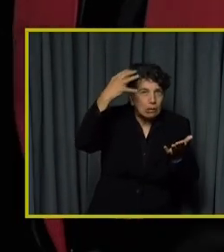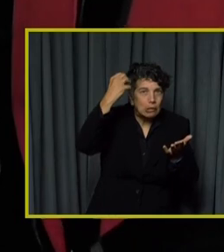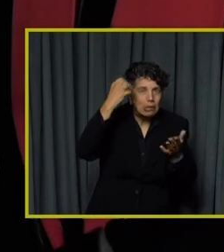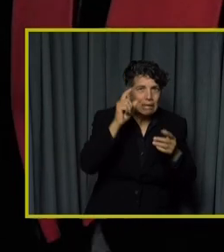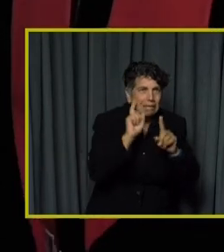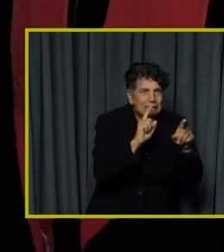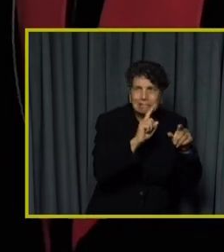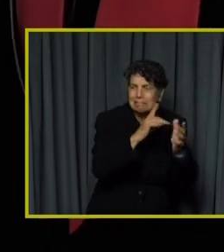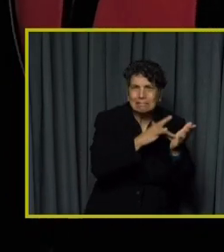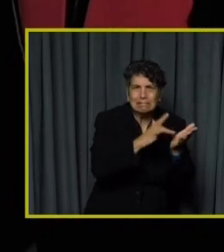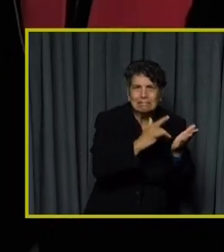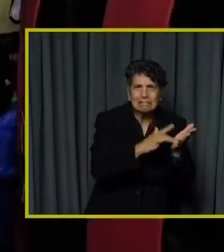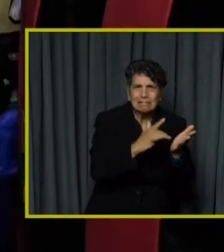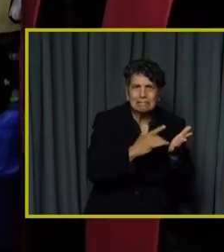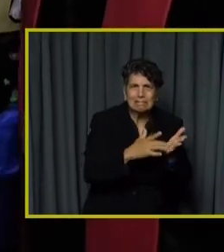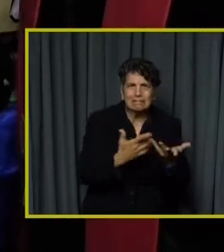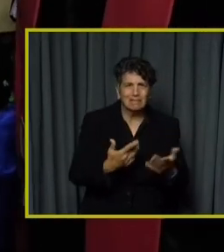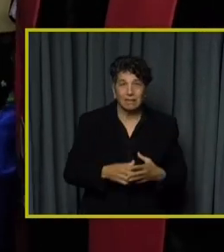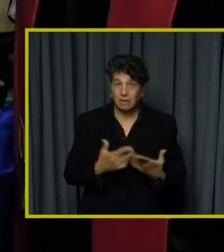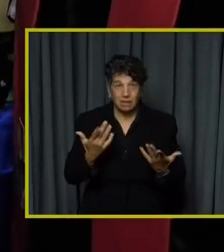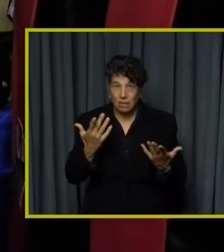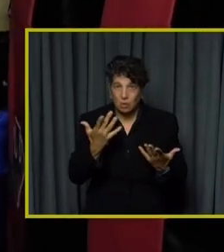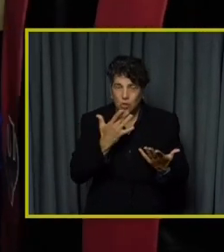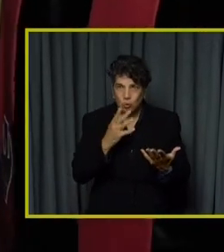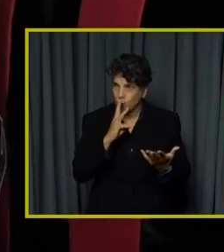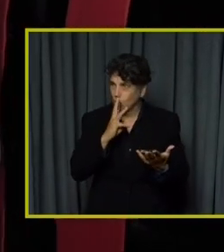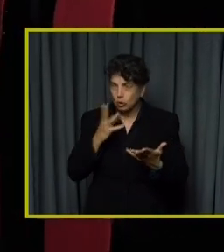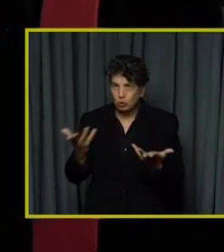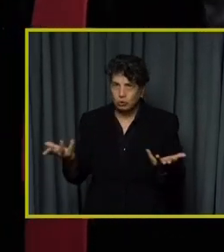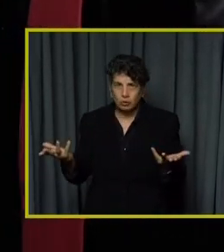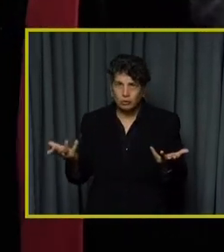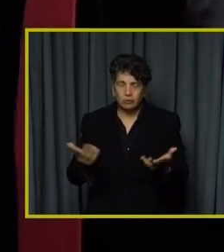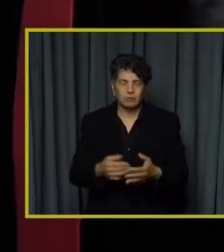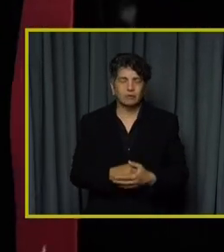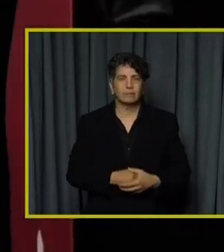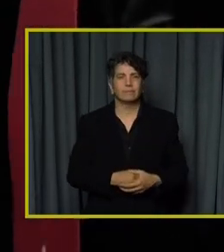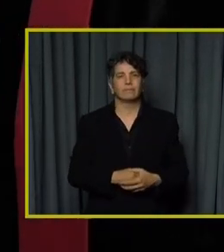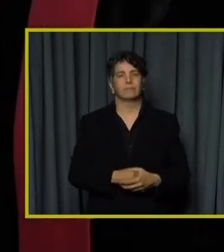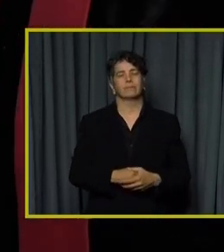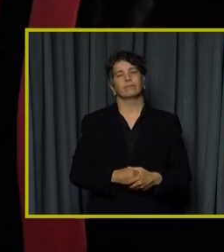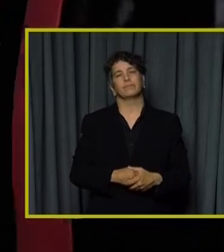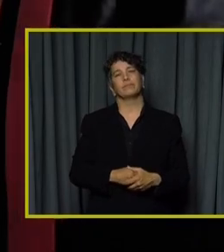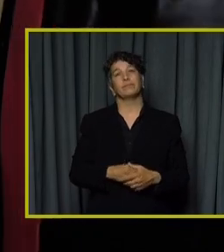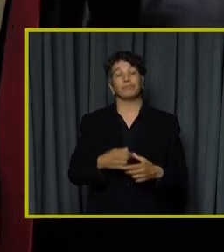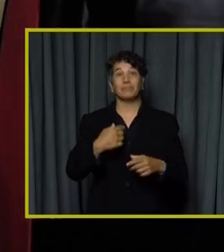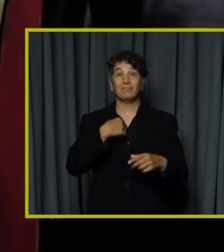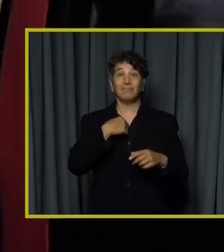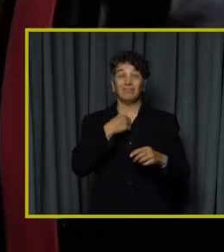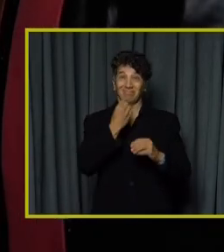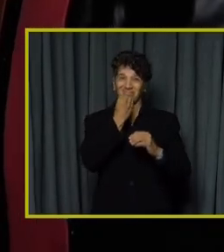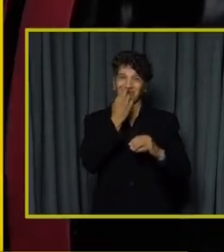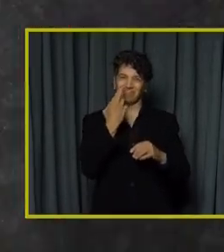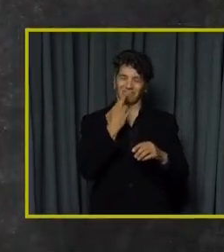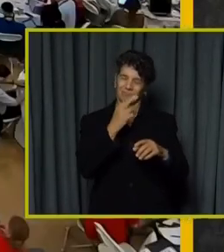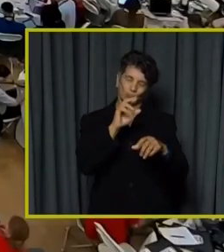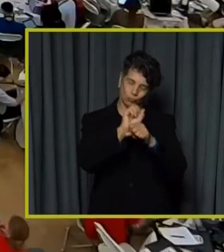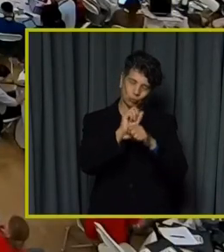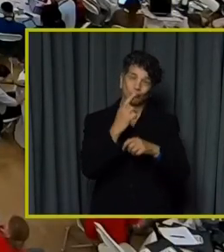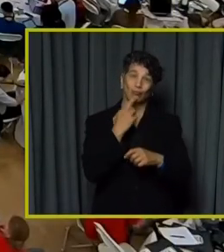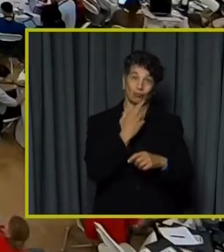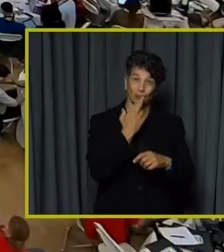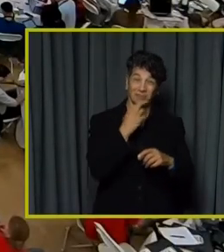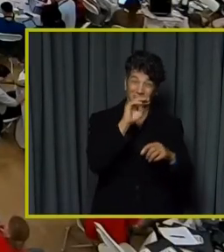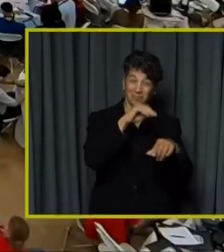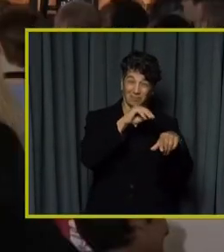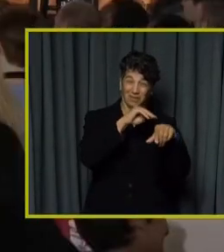give me hours, really. And would sit in McDonald's parking lots for Wi-Fi just so I could finish homework. My name is